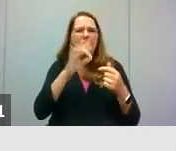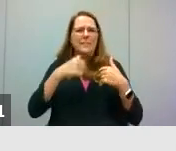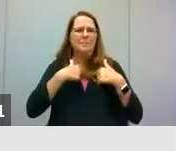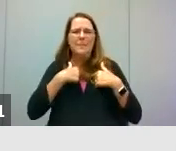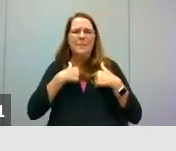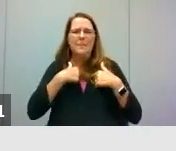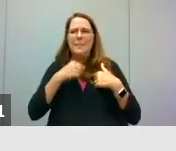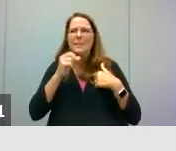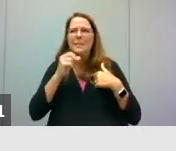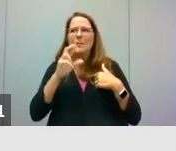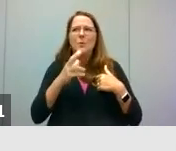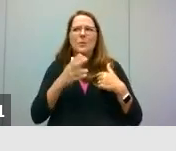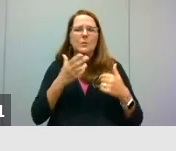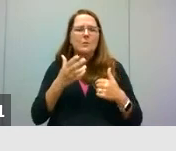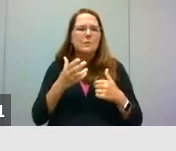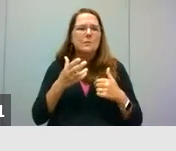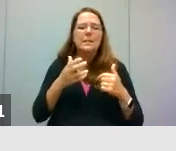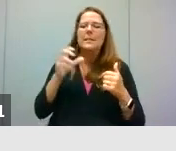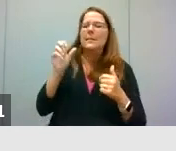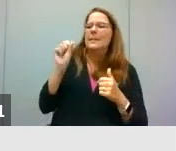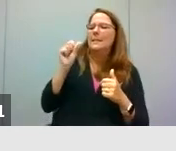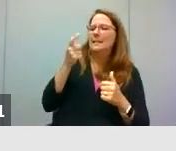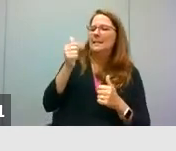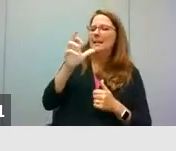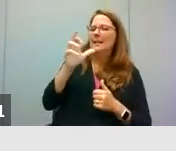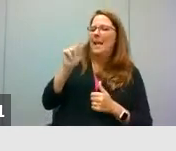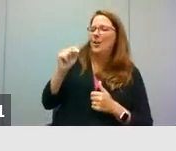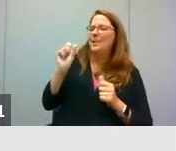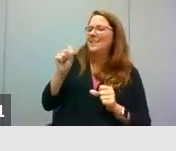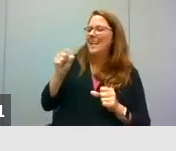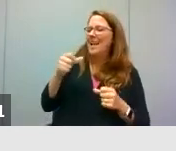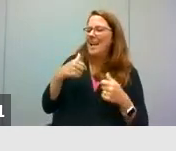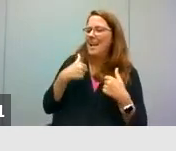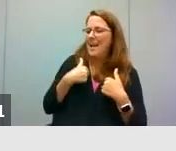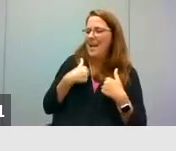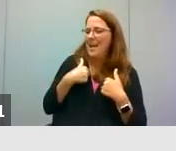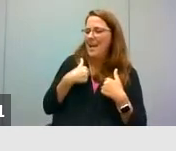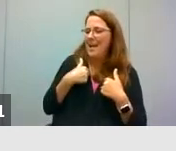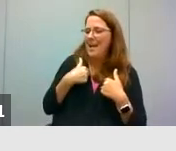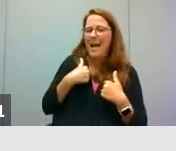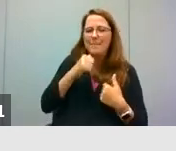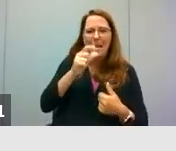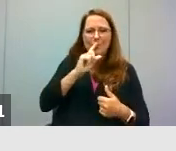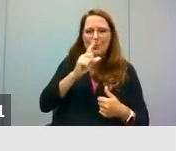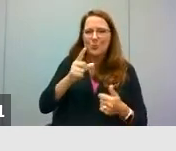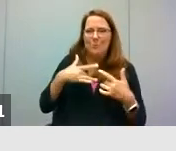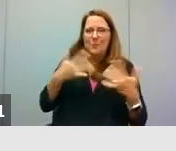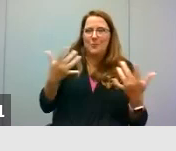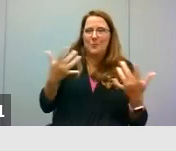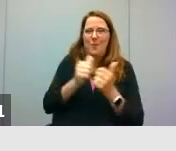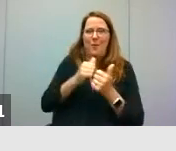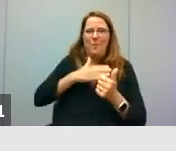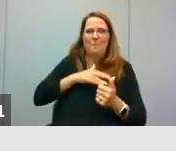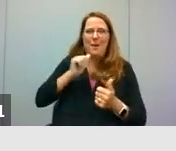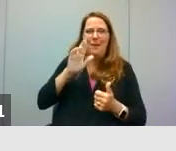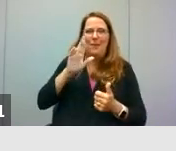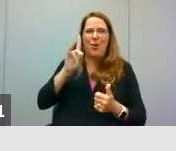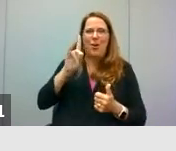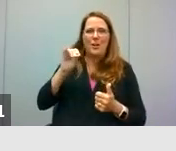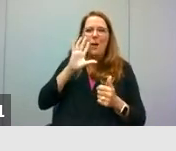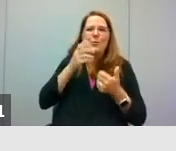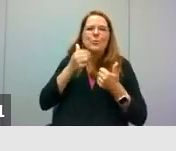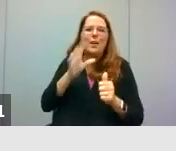me. Yeah, and I'm not sure what's going on with audio. I'll try to speak up